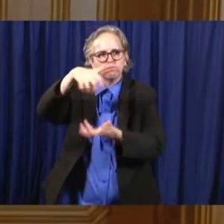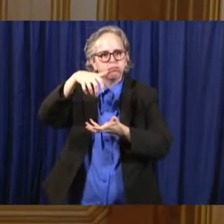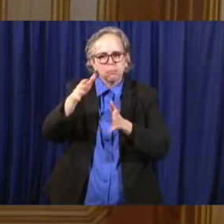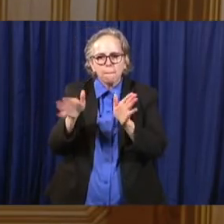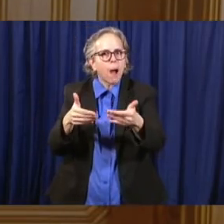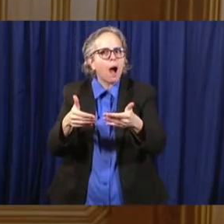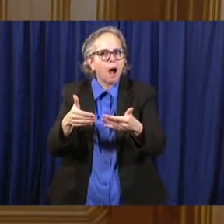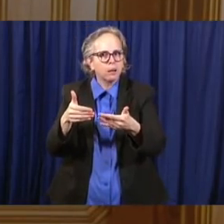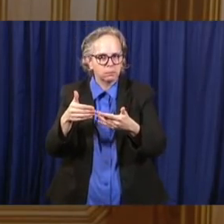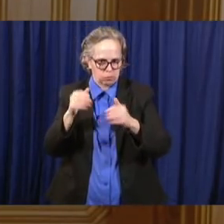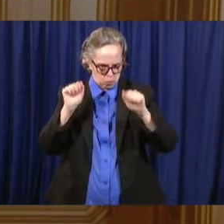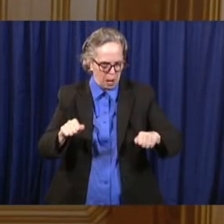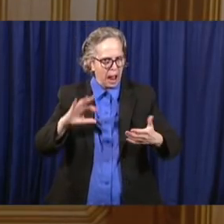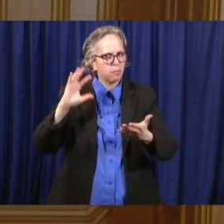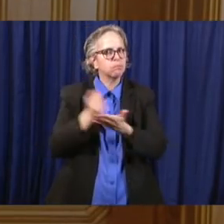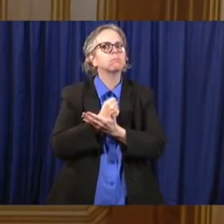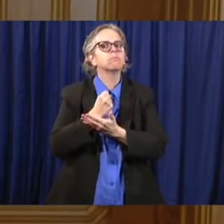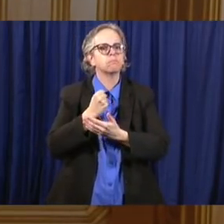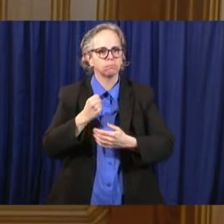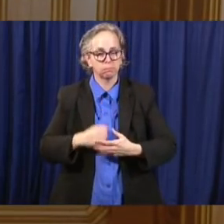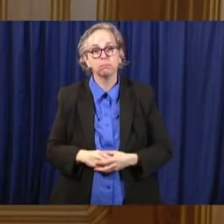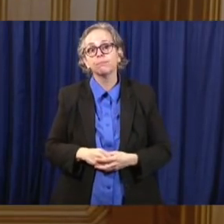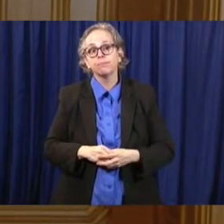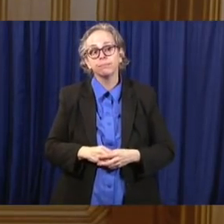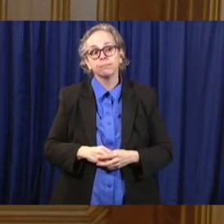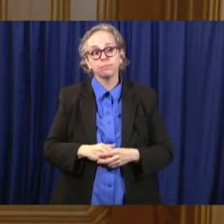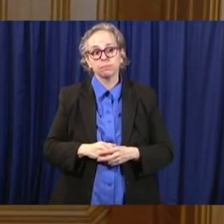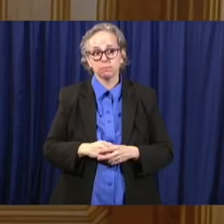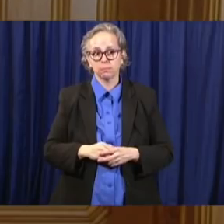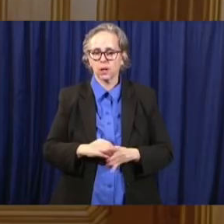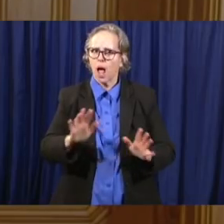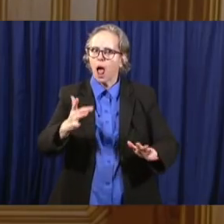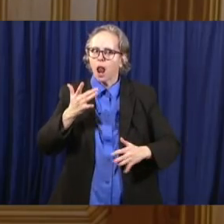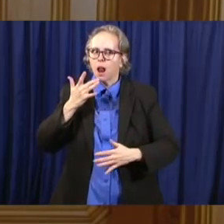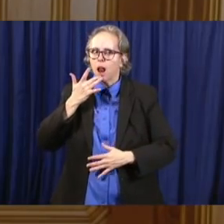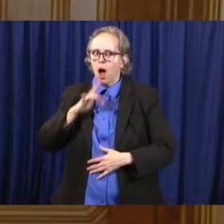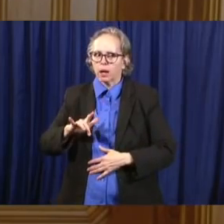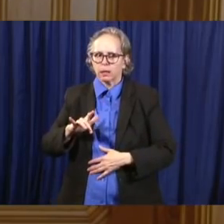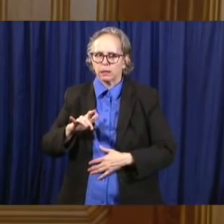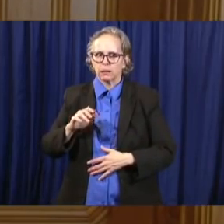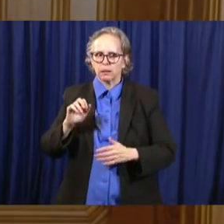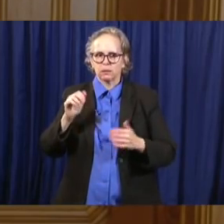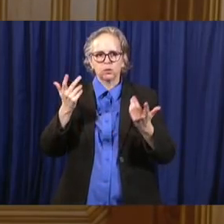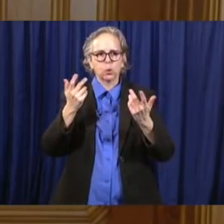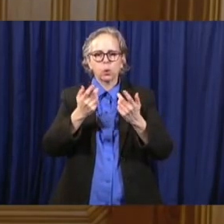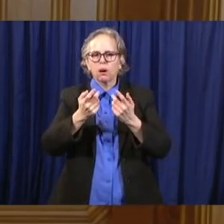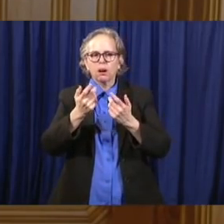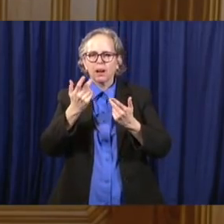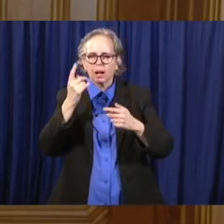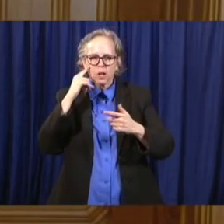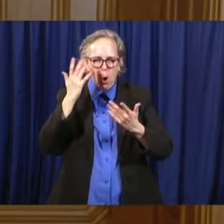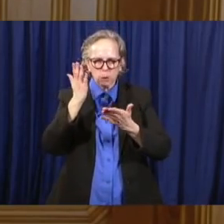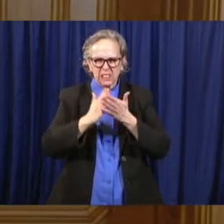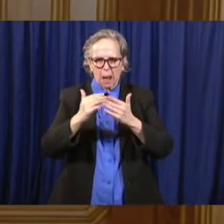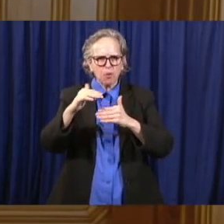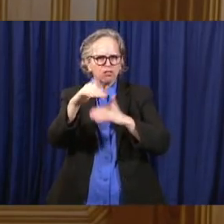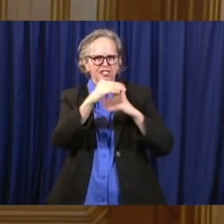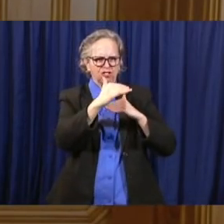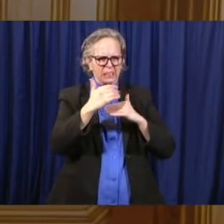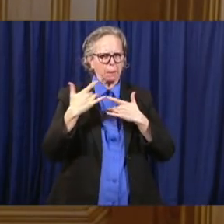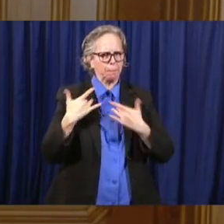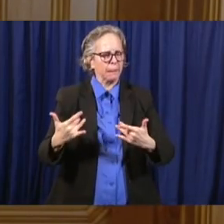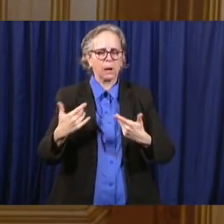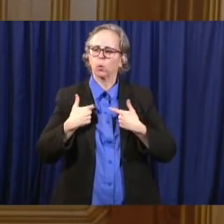food banks to streamline the process and limit person-to-person contact. So that's the news